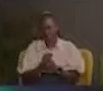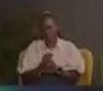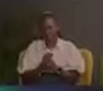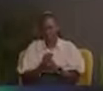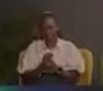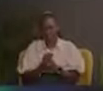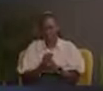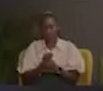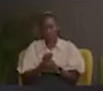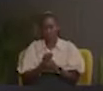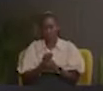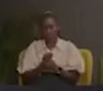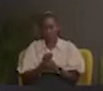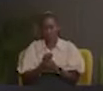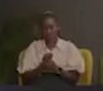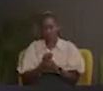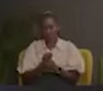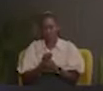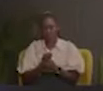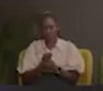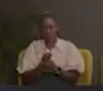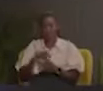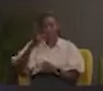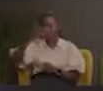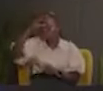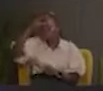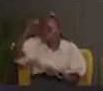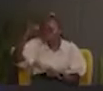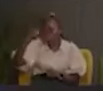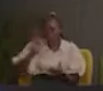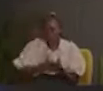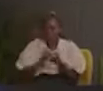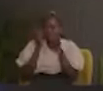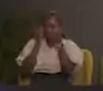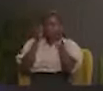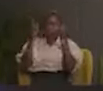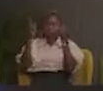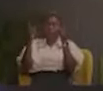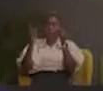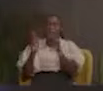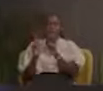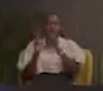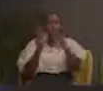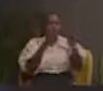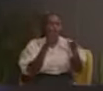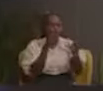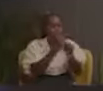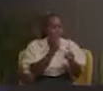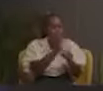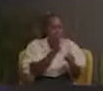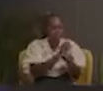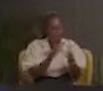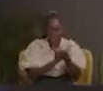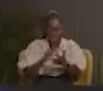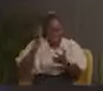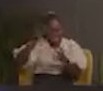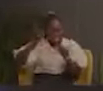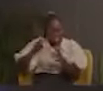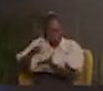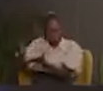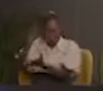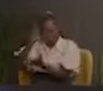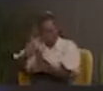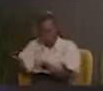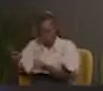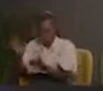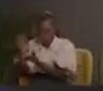Are we together? So the man who gets up to go and get a job so that he will pay his children's school fees is the